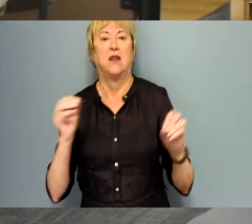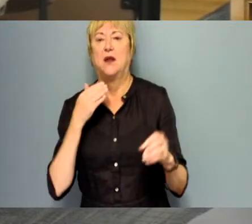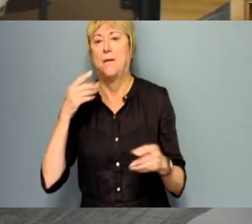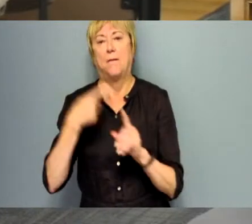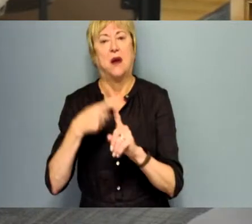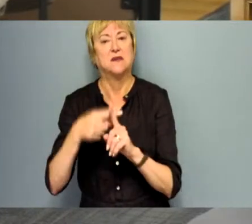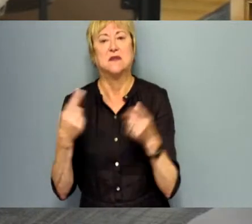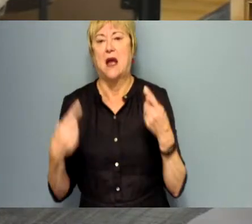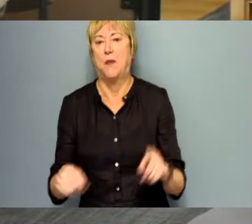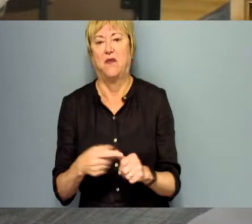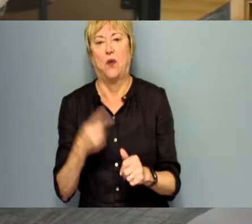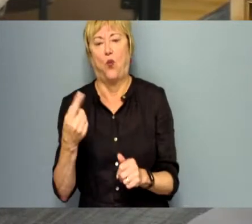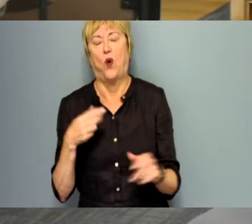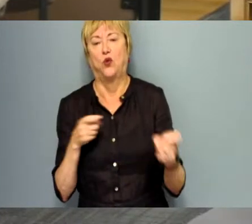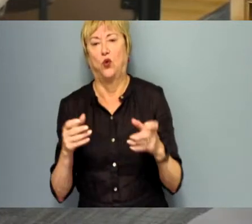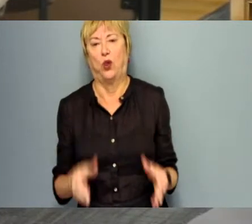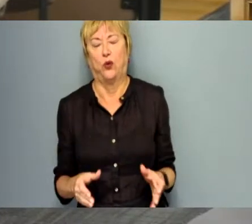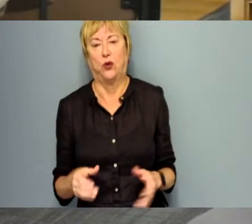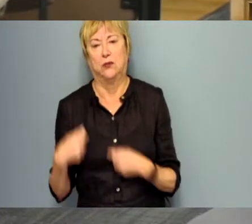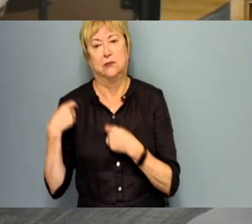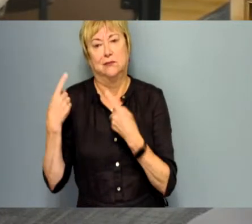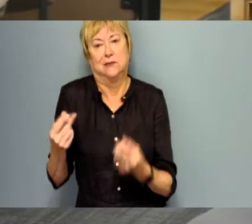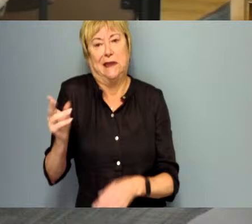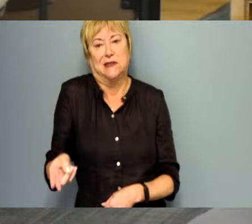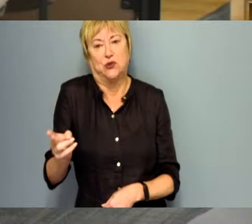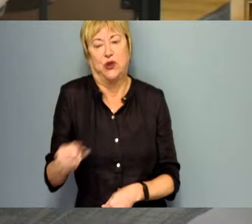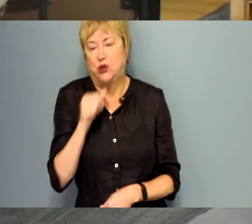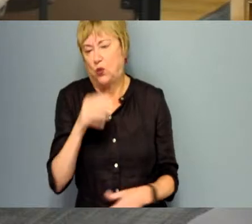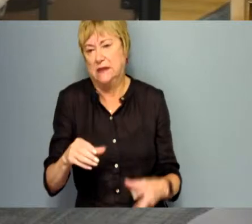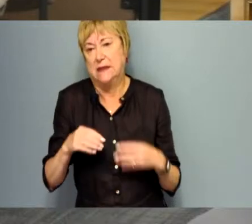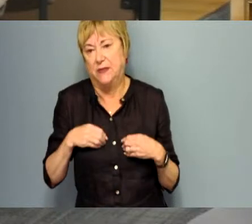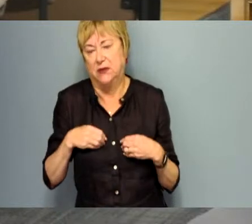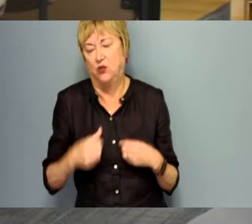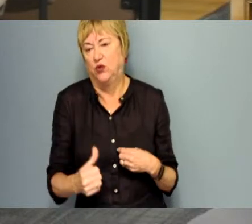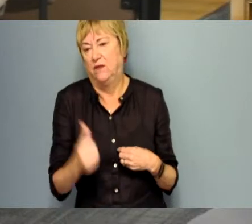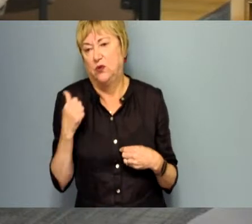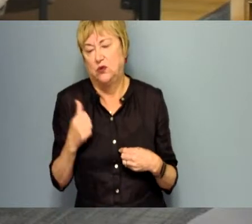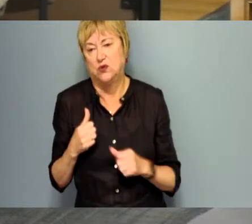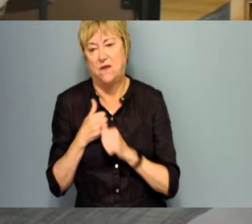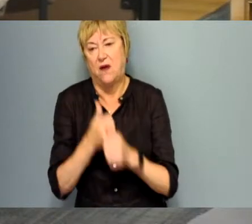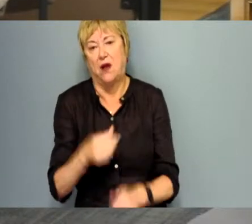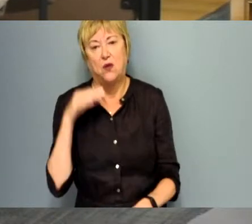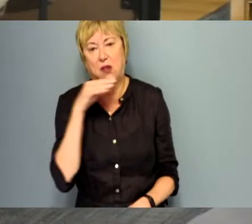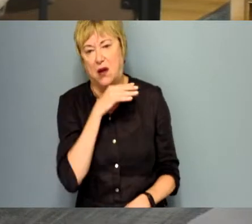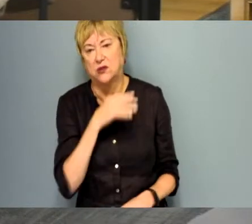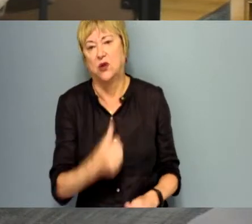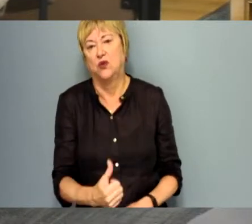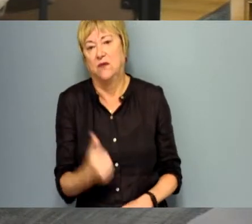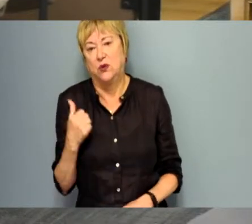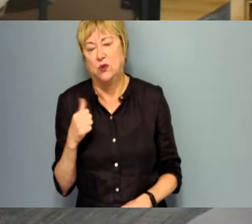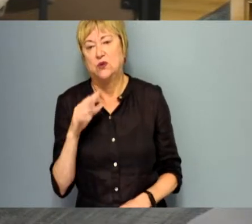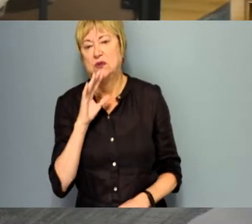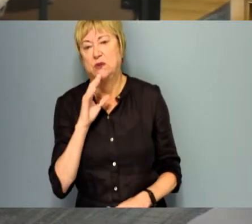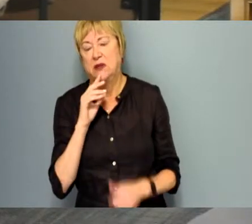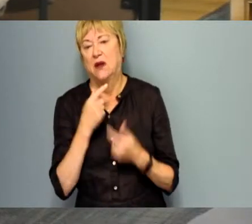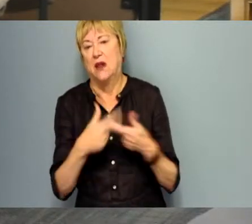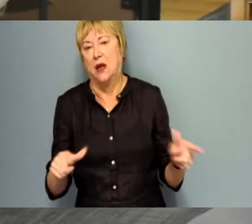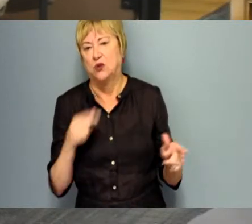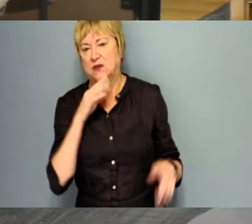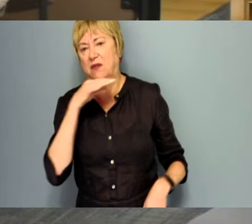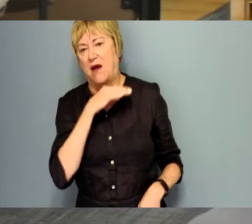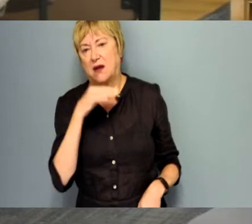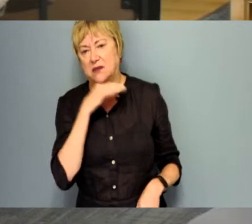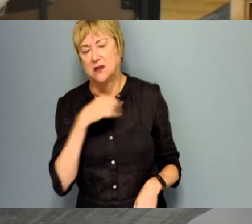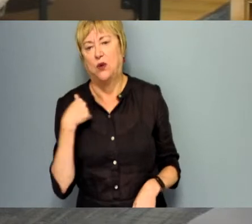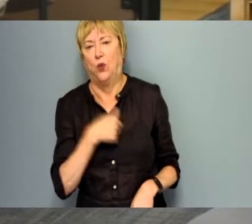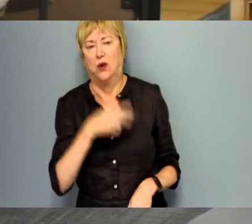history. Simply don't accept it. Refuse to live by lies. Refuse to speak a language of lies. We are experiencing